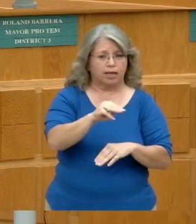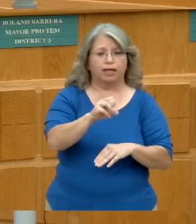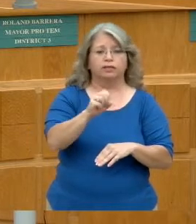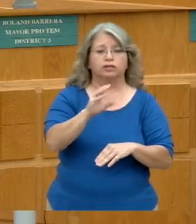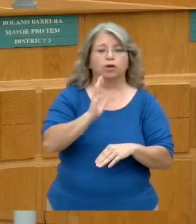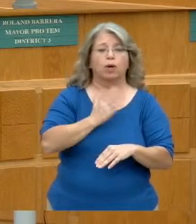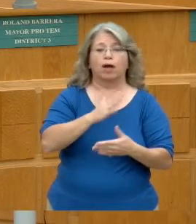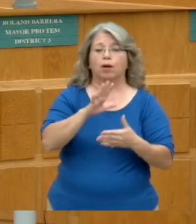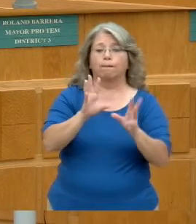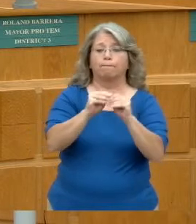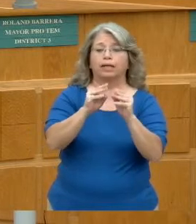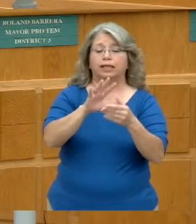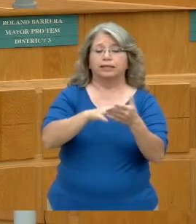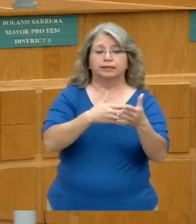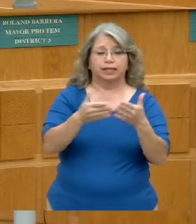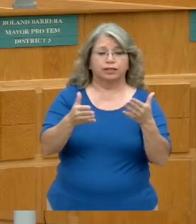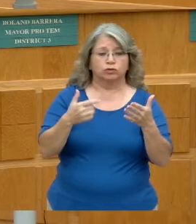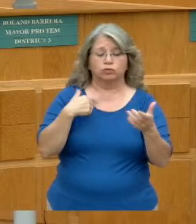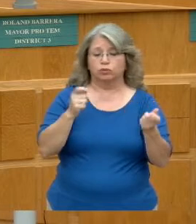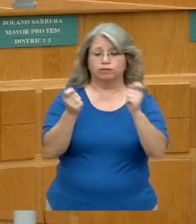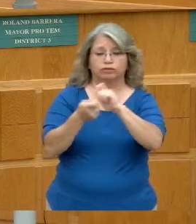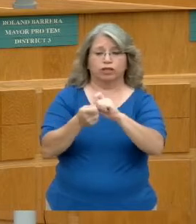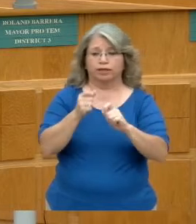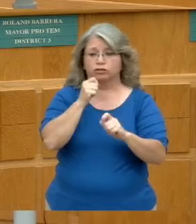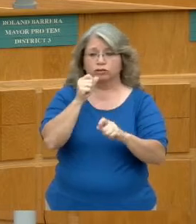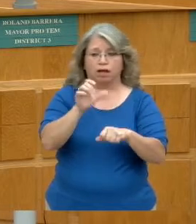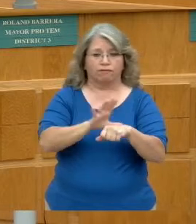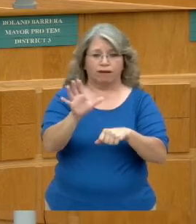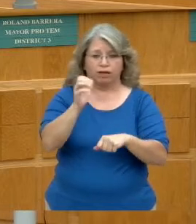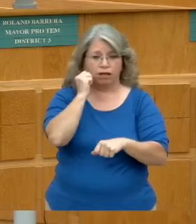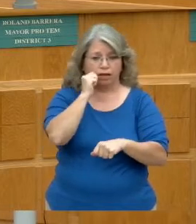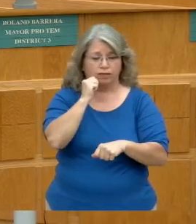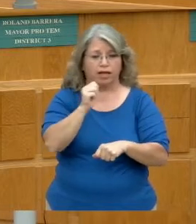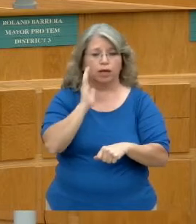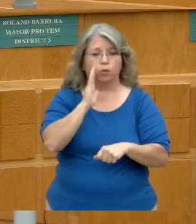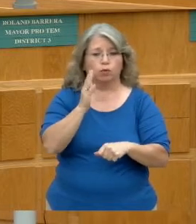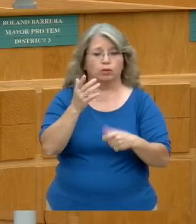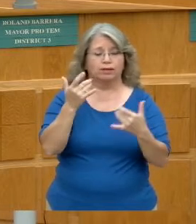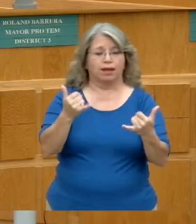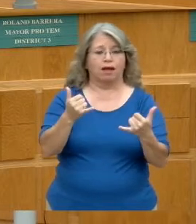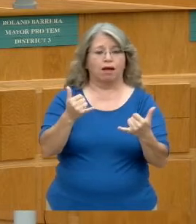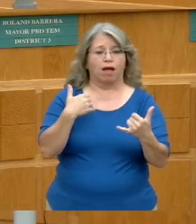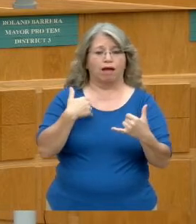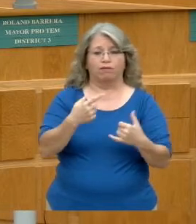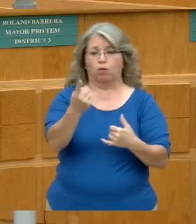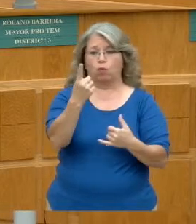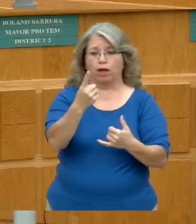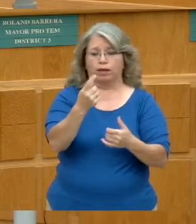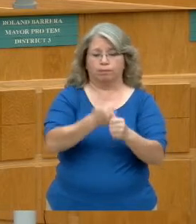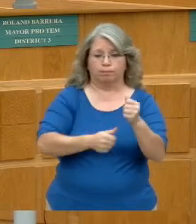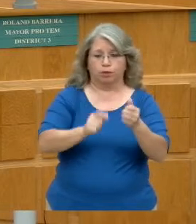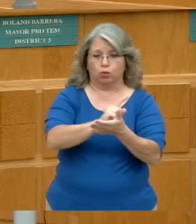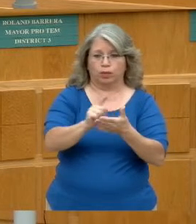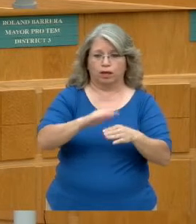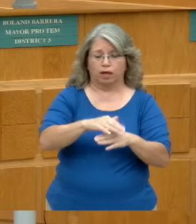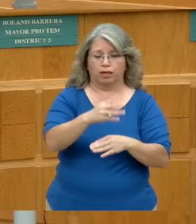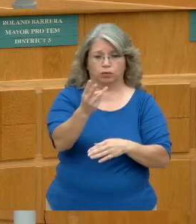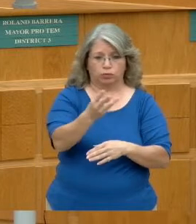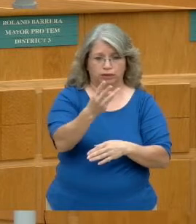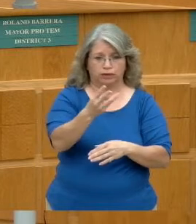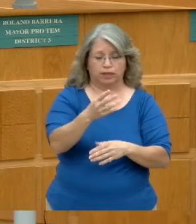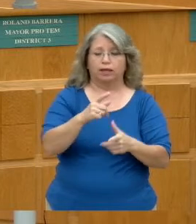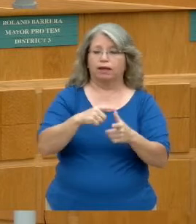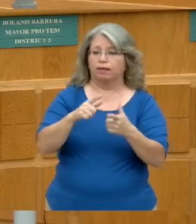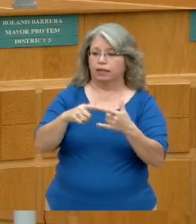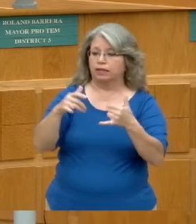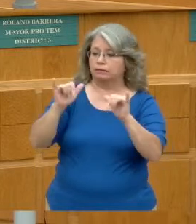meeting schedules for these 5 o'clock briefings. We'll be going to 1 day a week, and that'll be on Wednesday. And then I think City Manager said on Friday the